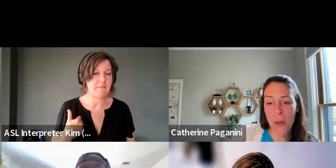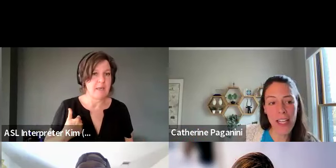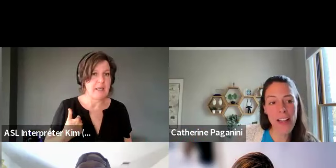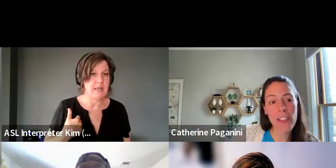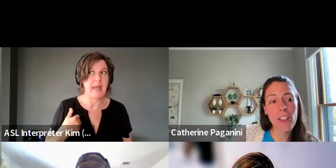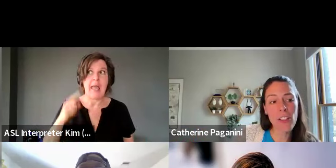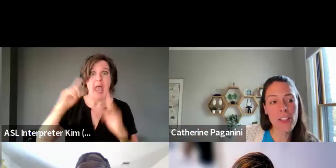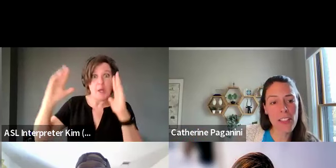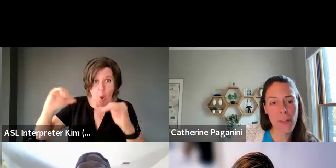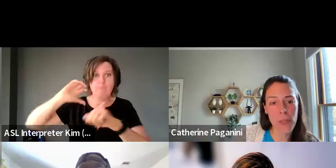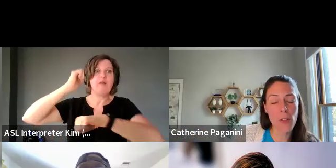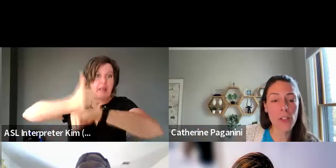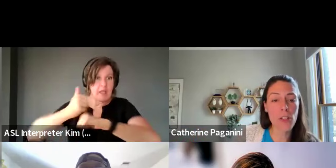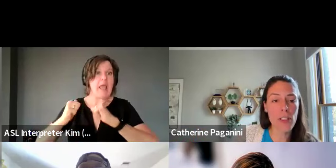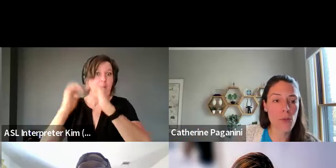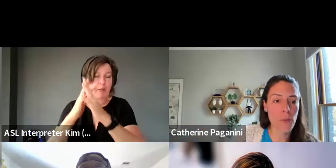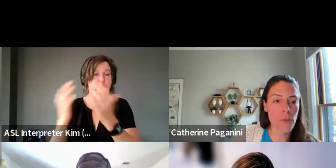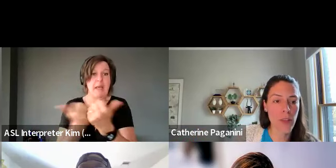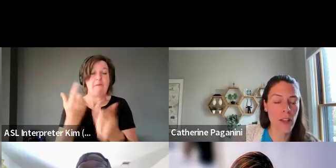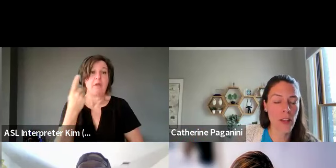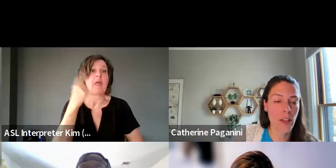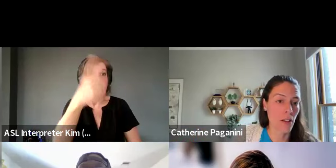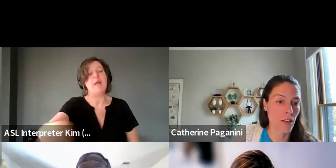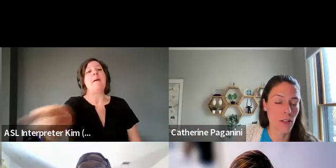implemented. But like, have a look, because it's like, I mean, you're using Zoom